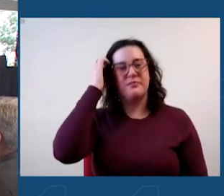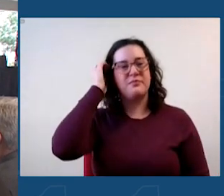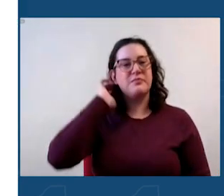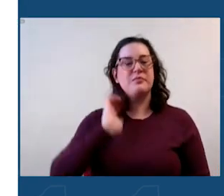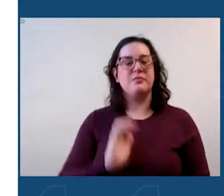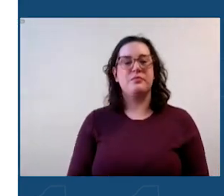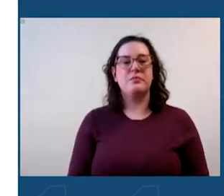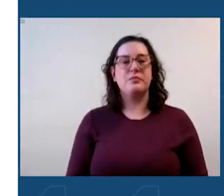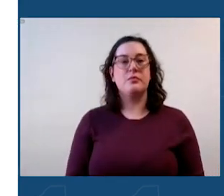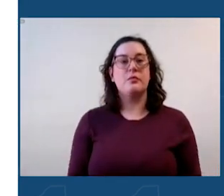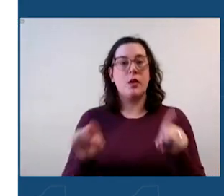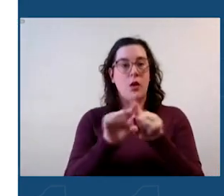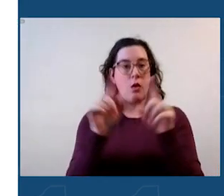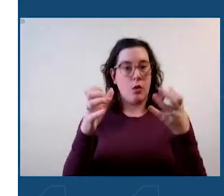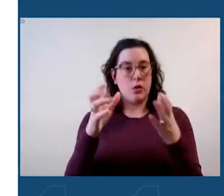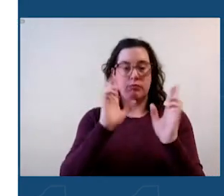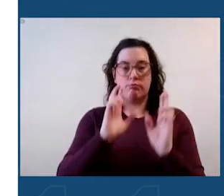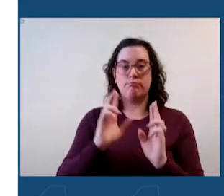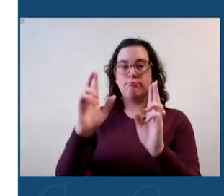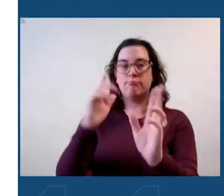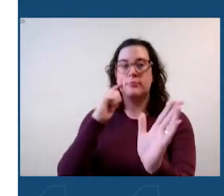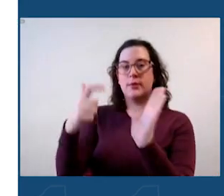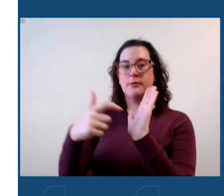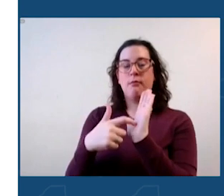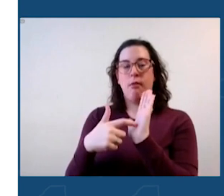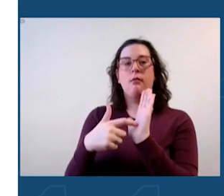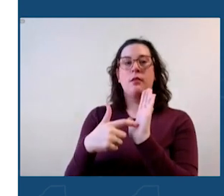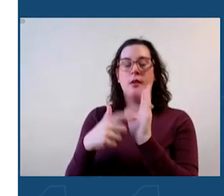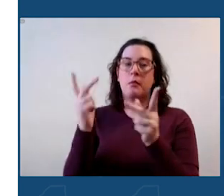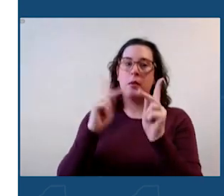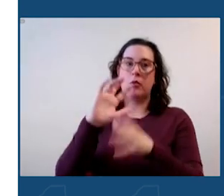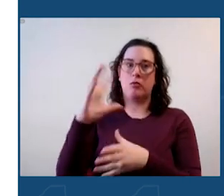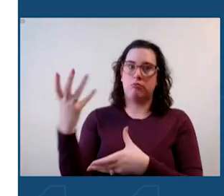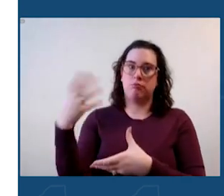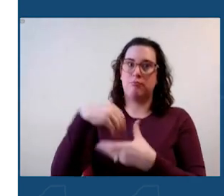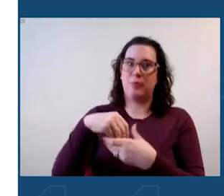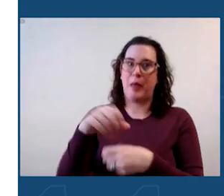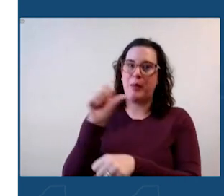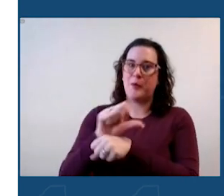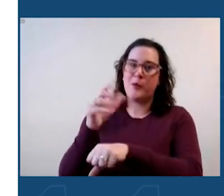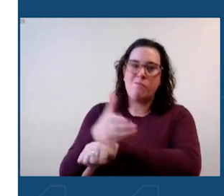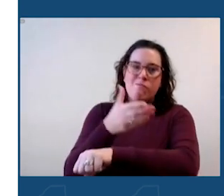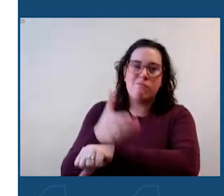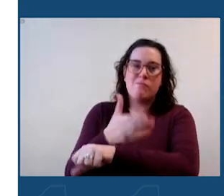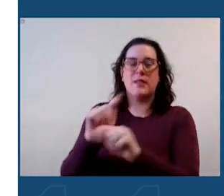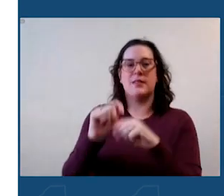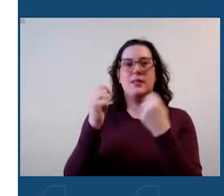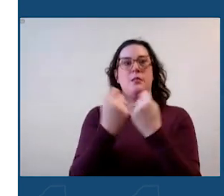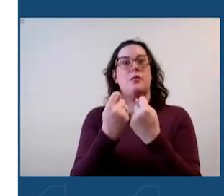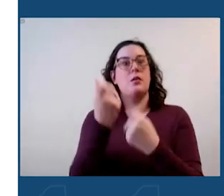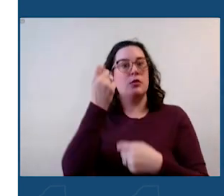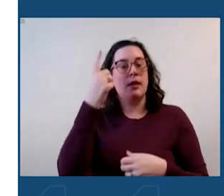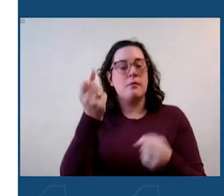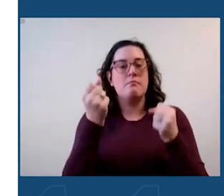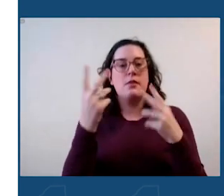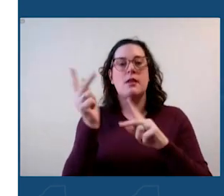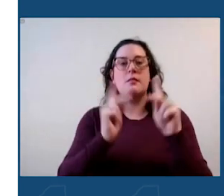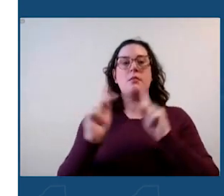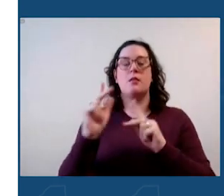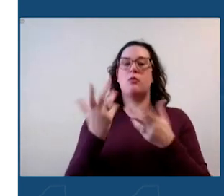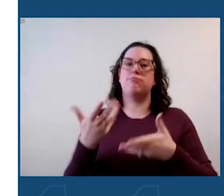We also have to acknowledge the incredible role played by the construction team. This was a joint venture of some really first-class